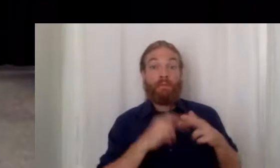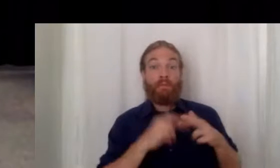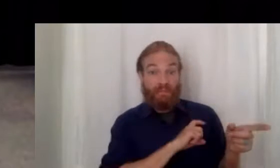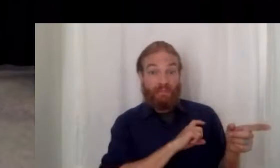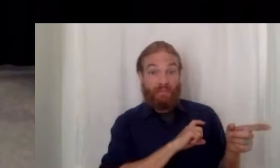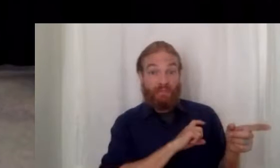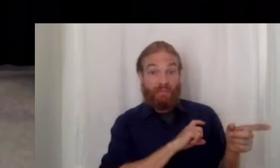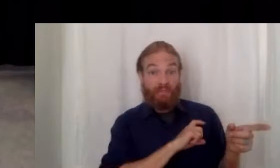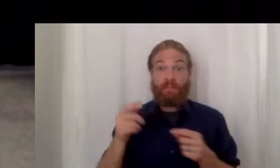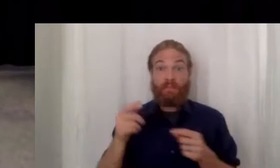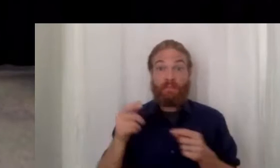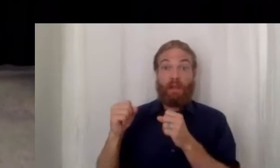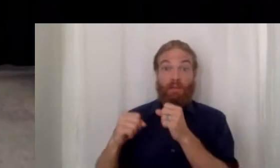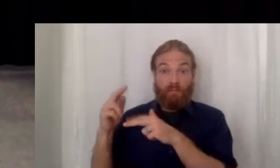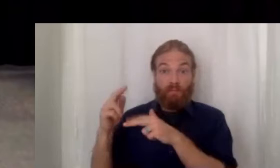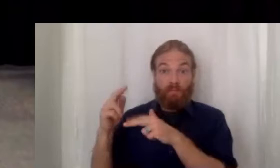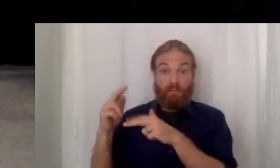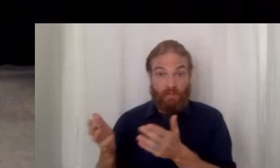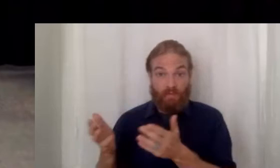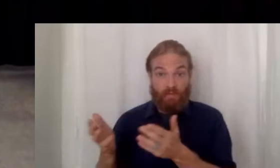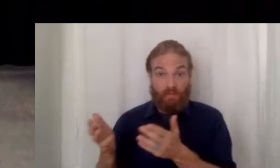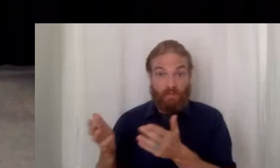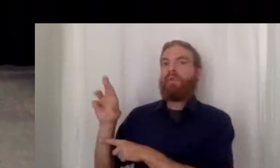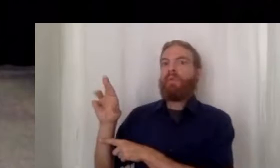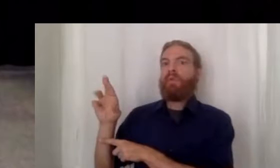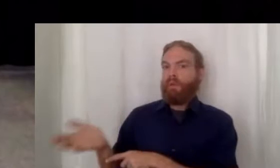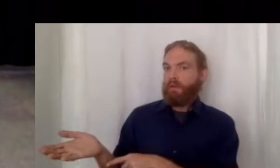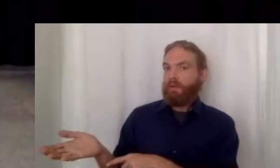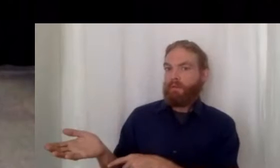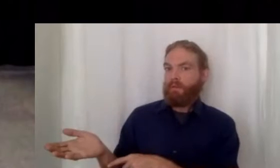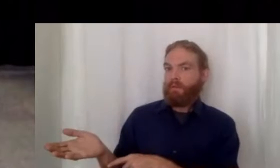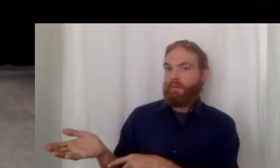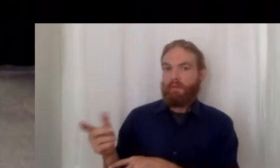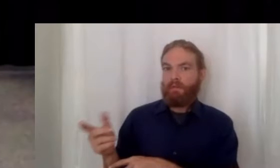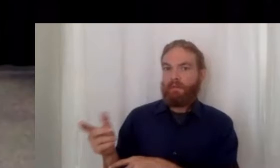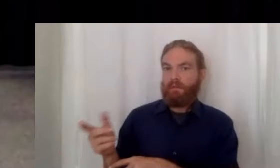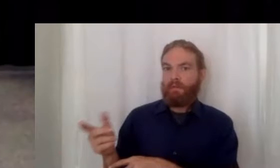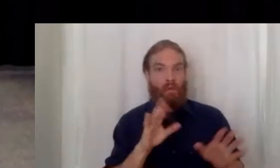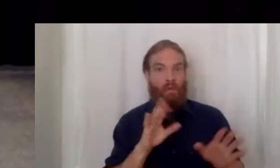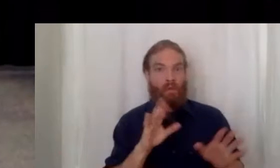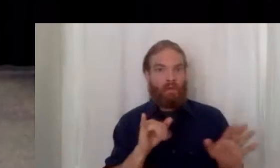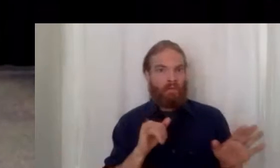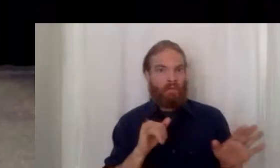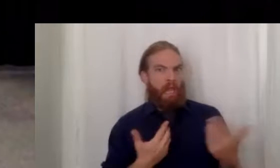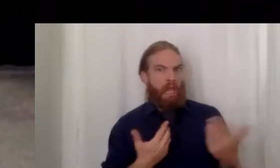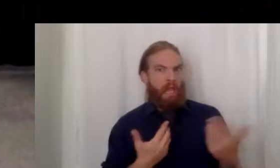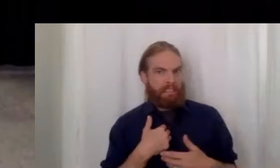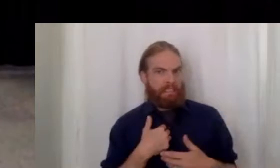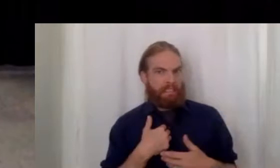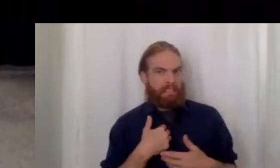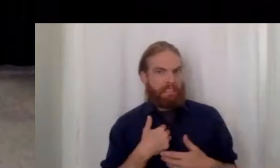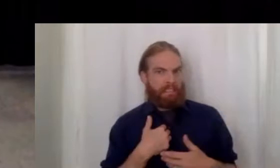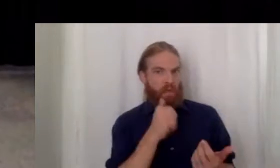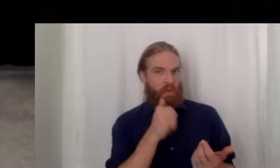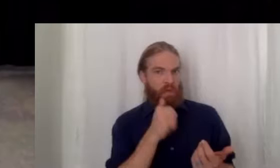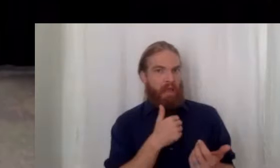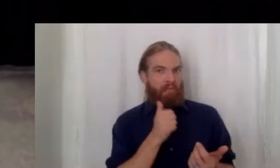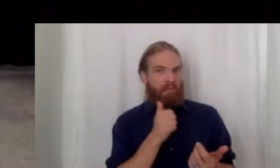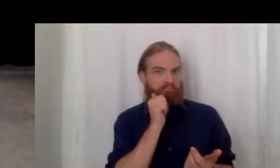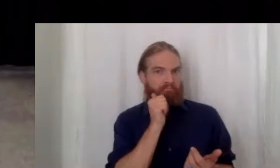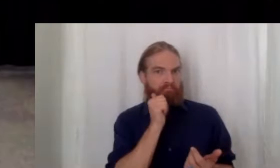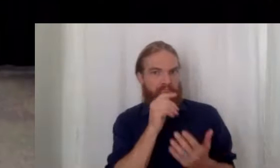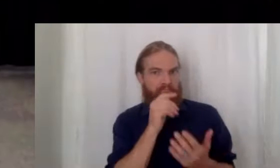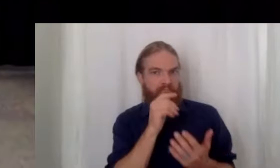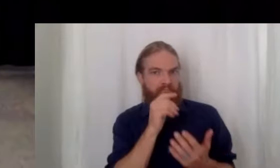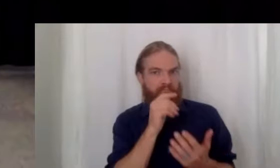Yeah, Okay. I don't have any input as to the detail on that either. Well, and I do know, and we'll get the